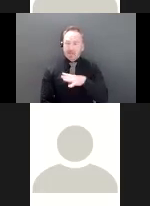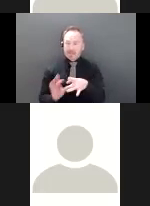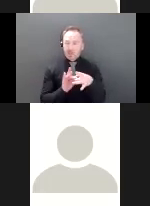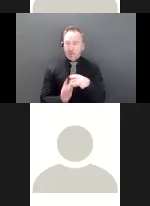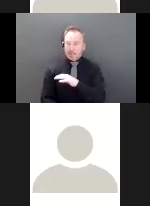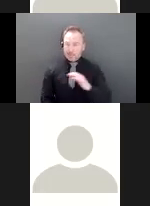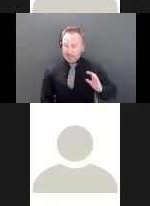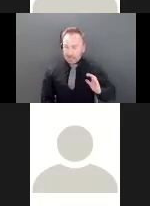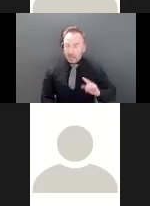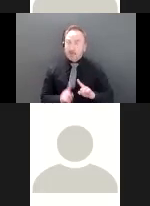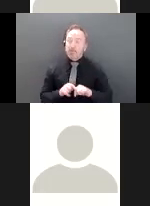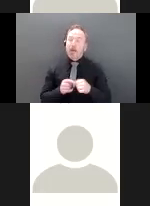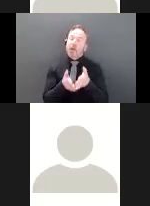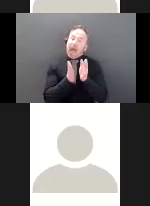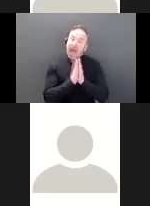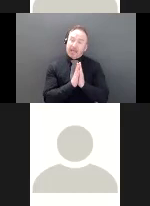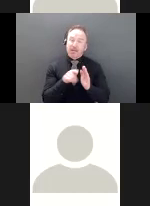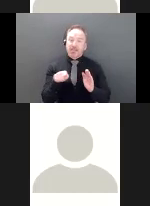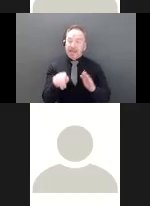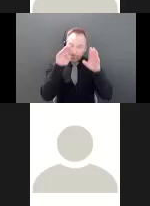of what they were focused on,